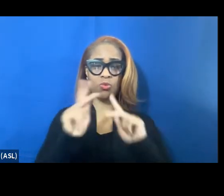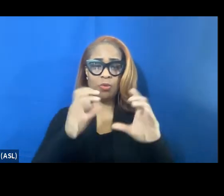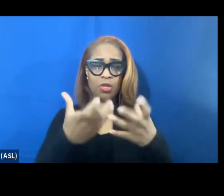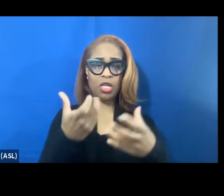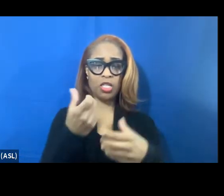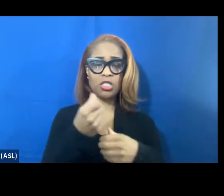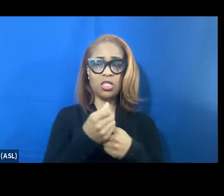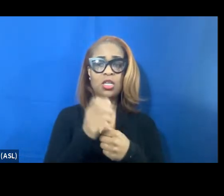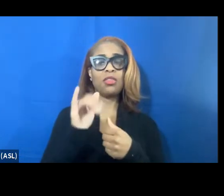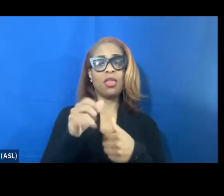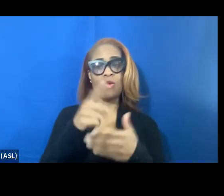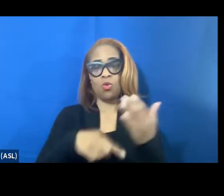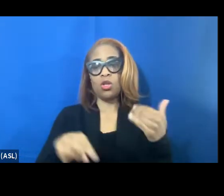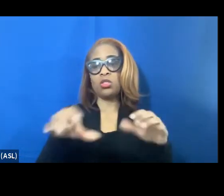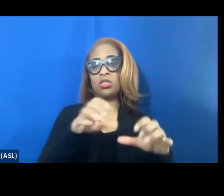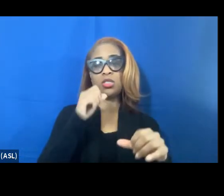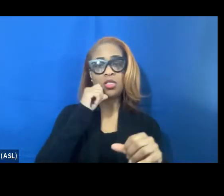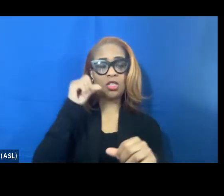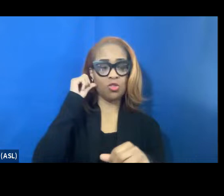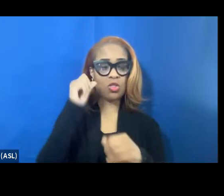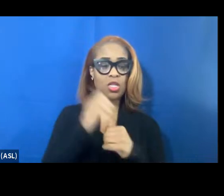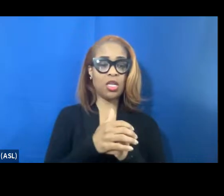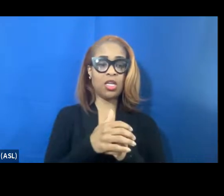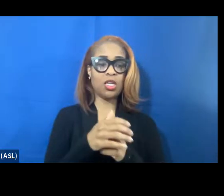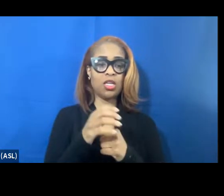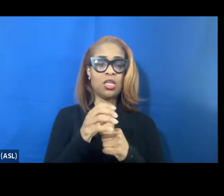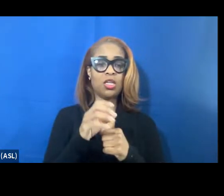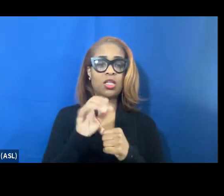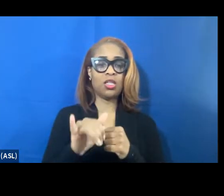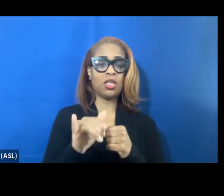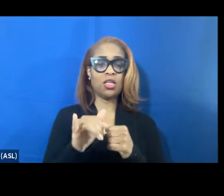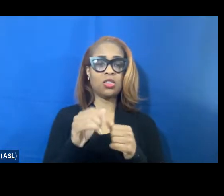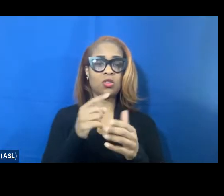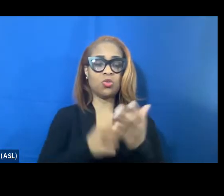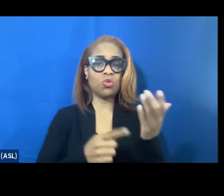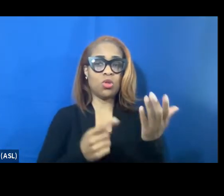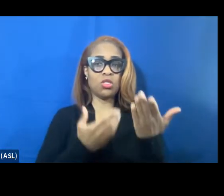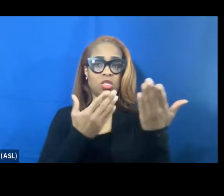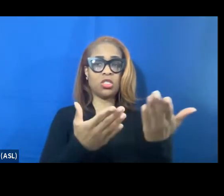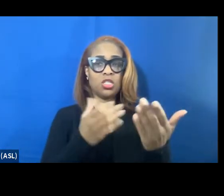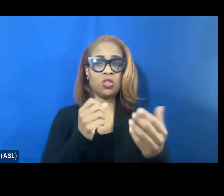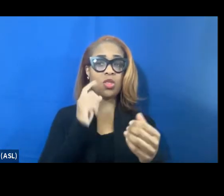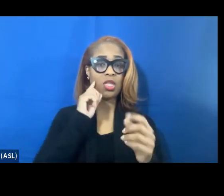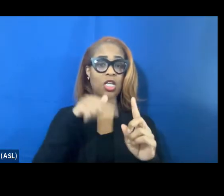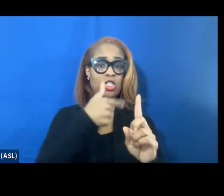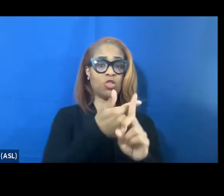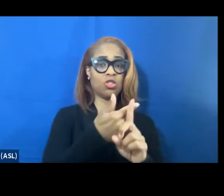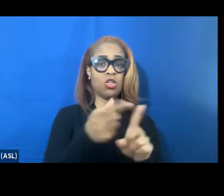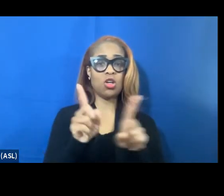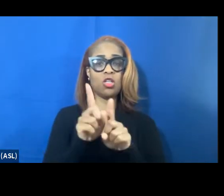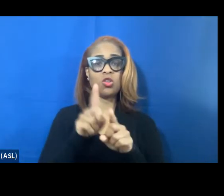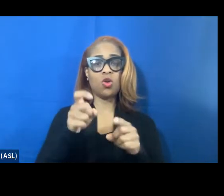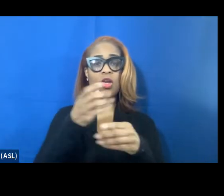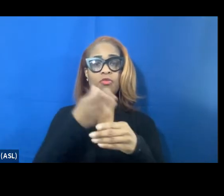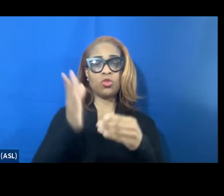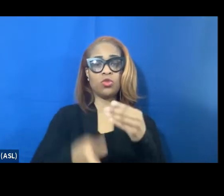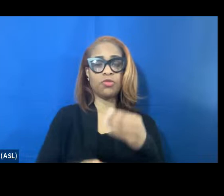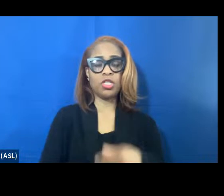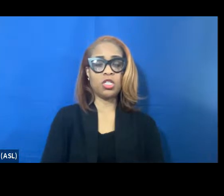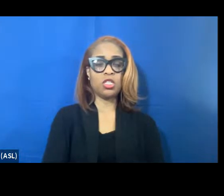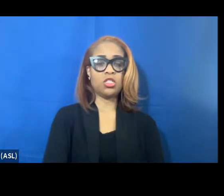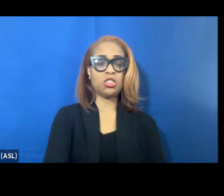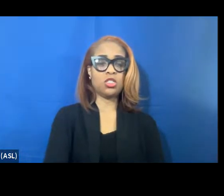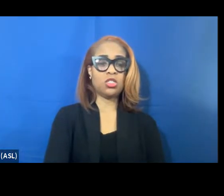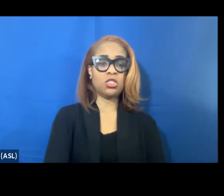that is where we were yesterday and that is what um sort of i suggested and i believe it is your turn so we we also have to finish the um